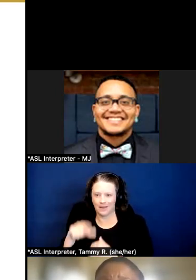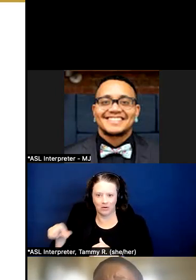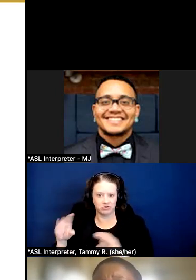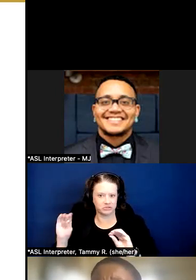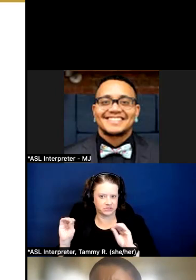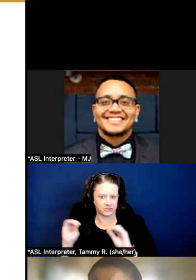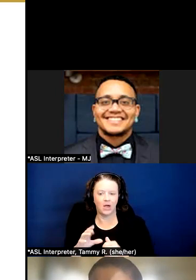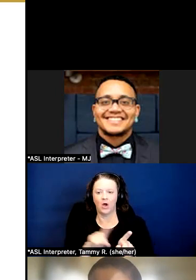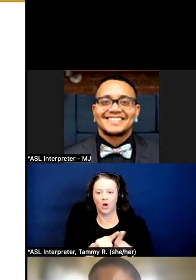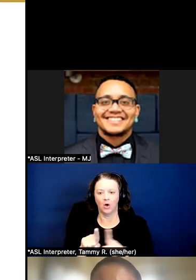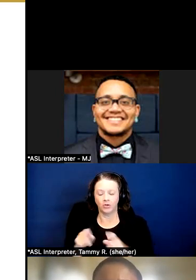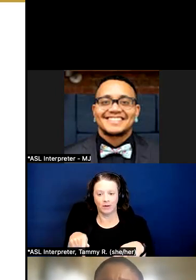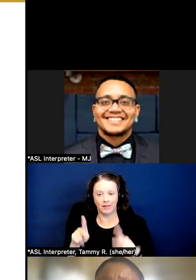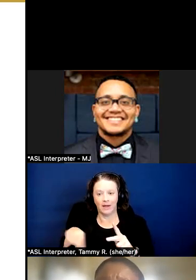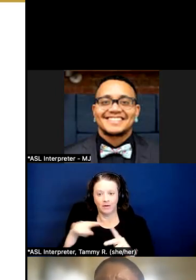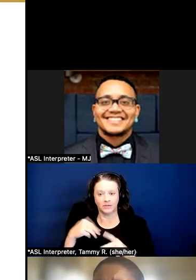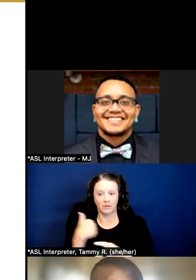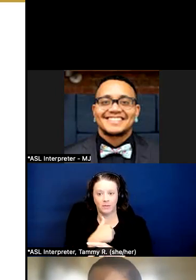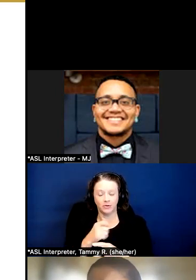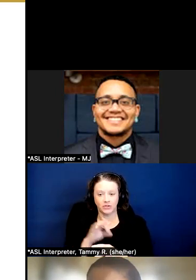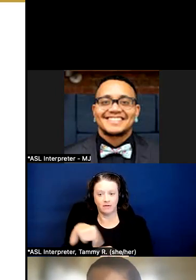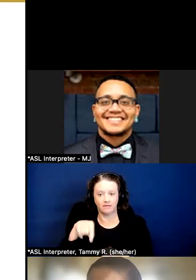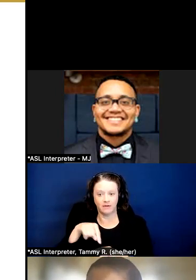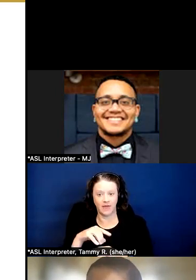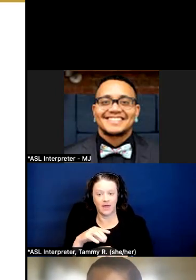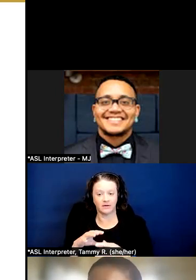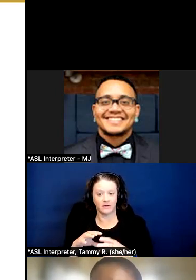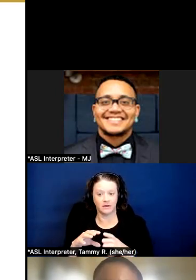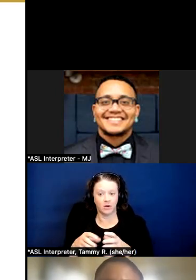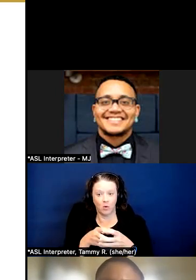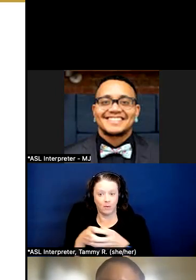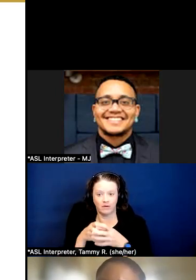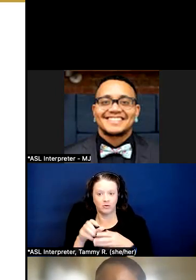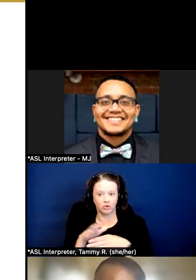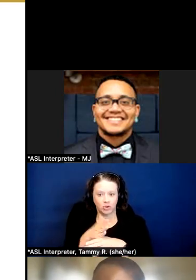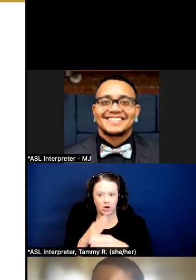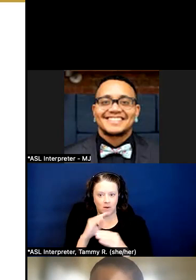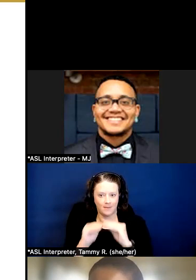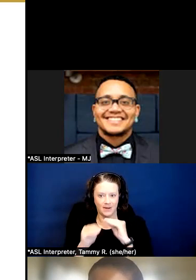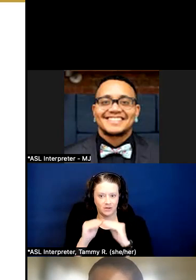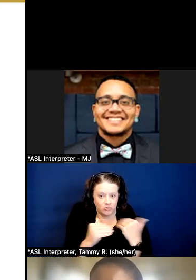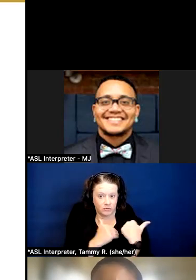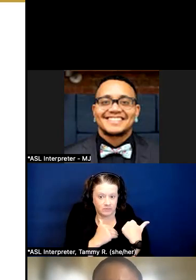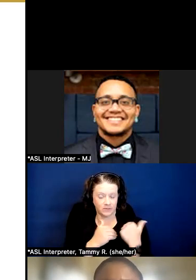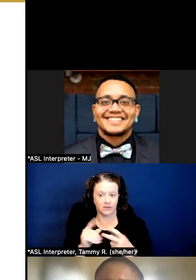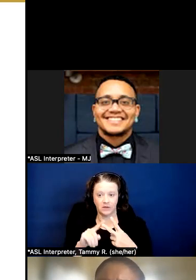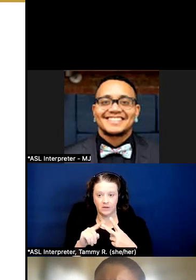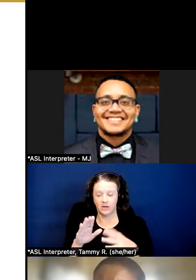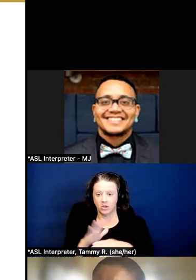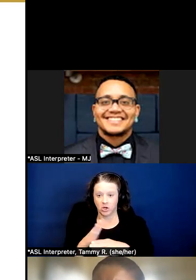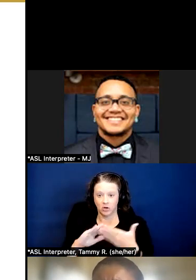allows members of the cooperative to have shared maintenance responsibilities, shared community control,